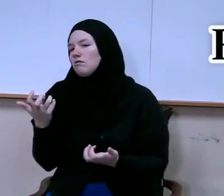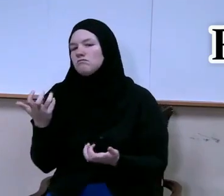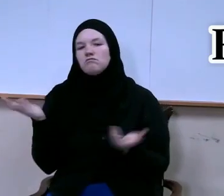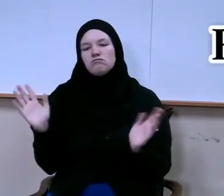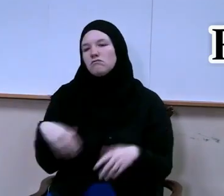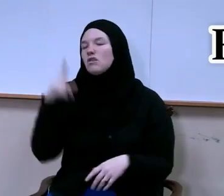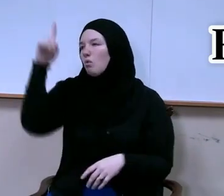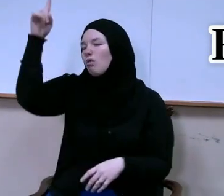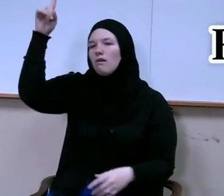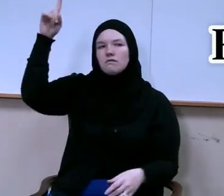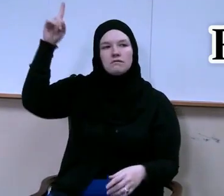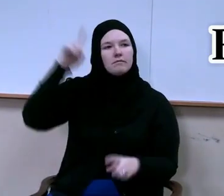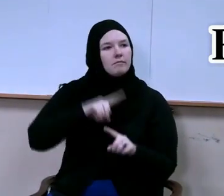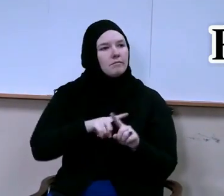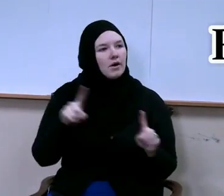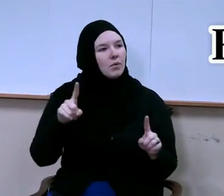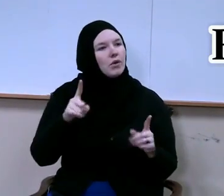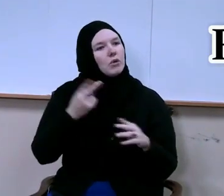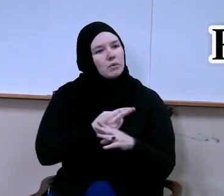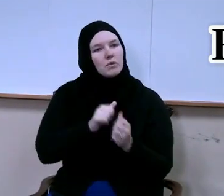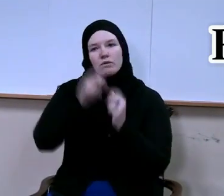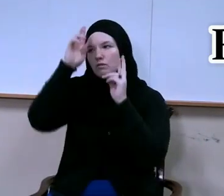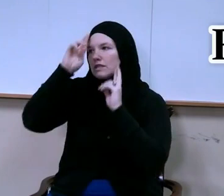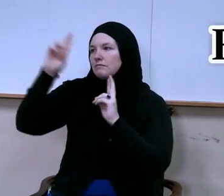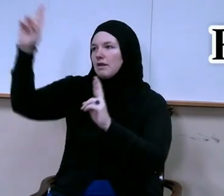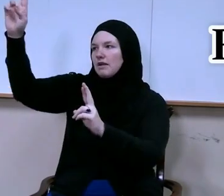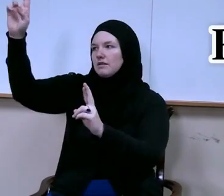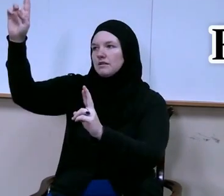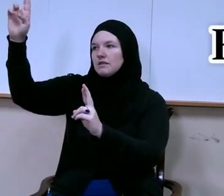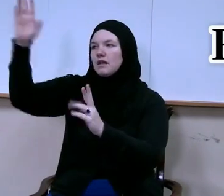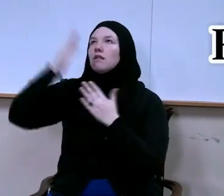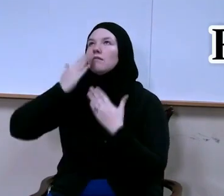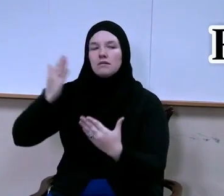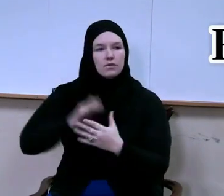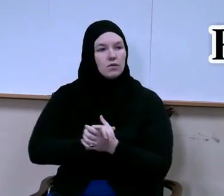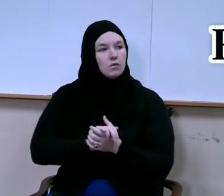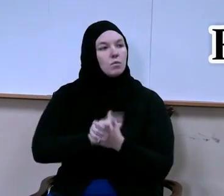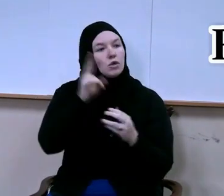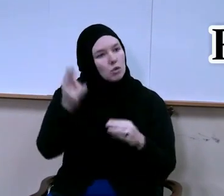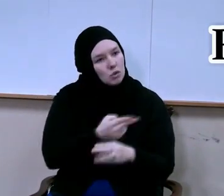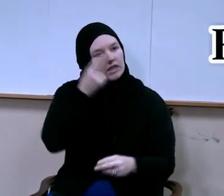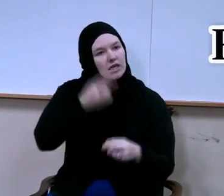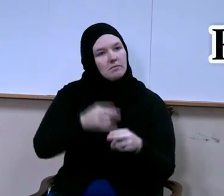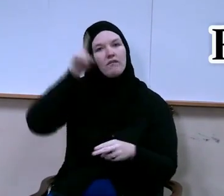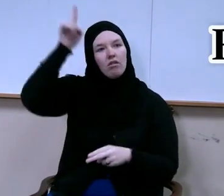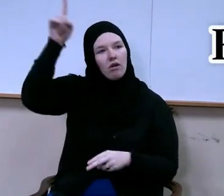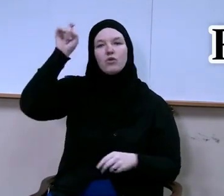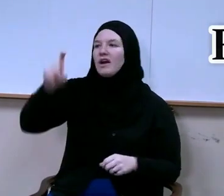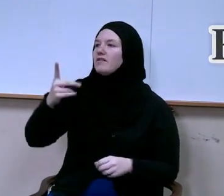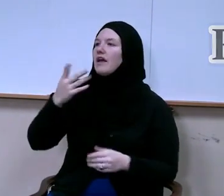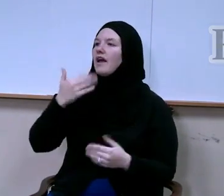use it with respect, with appreciation. When you invoke the name of Allah, you have to